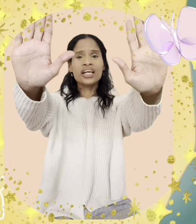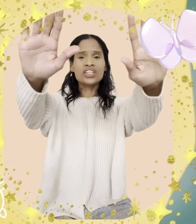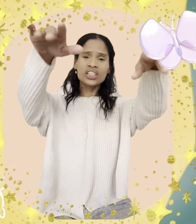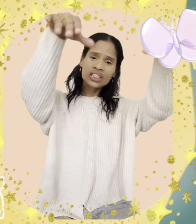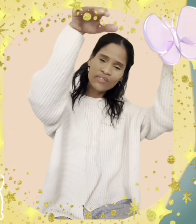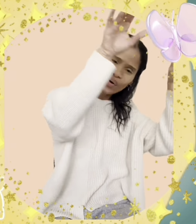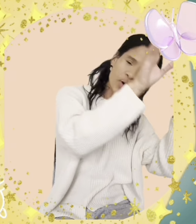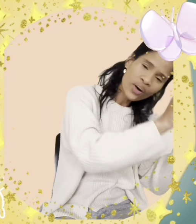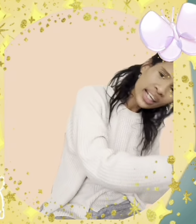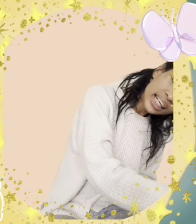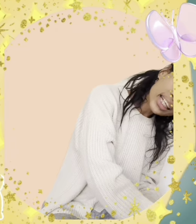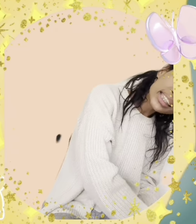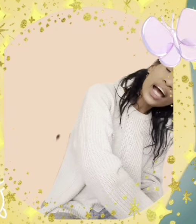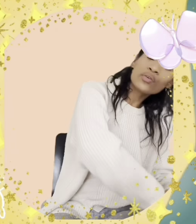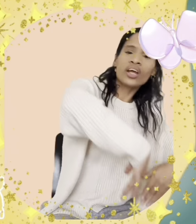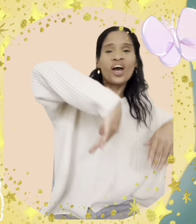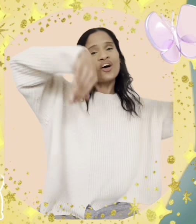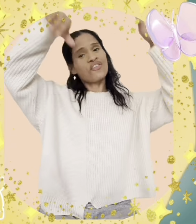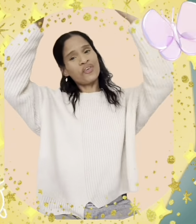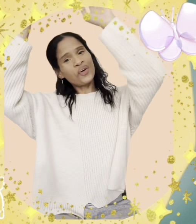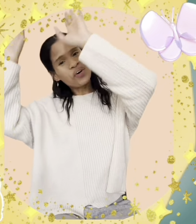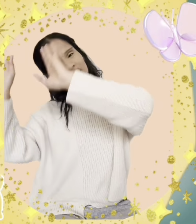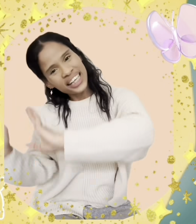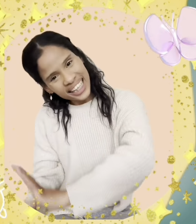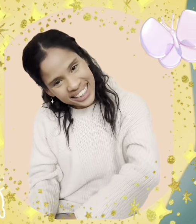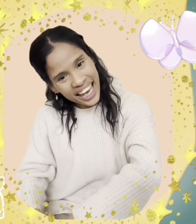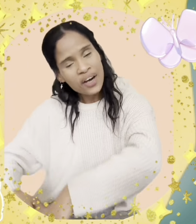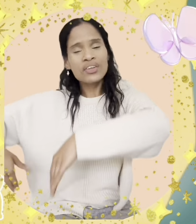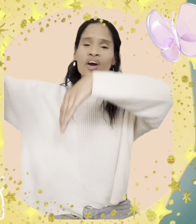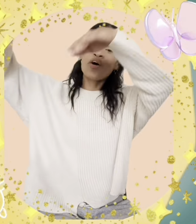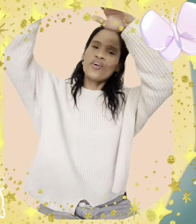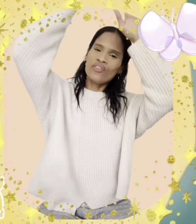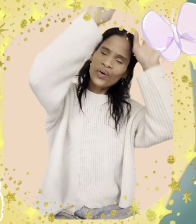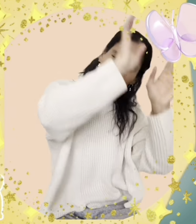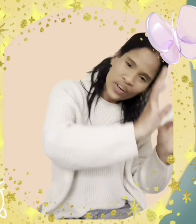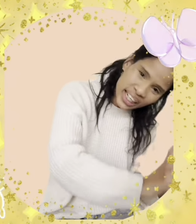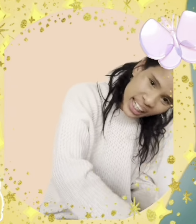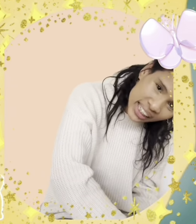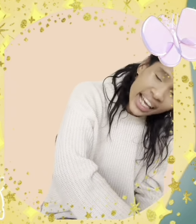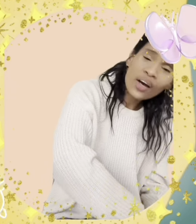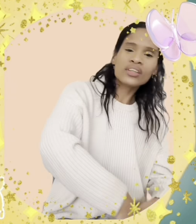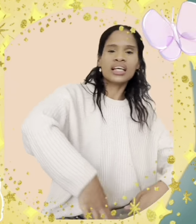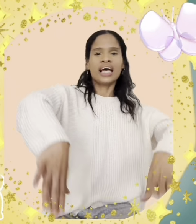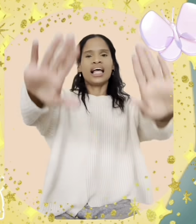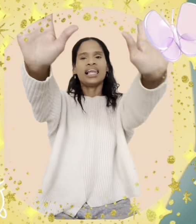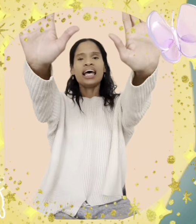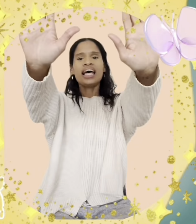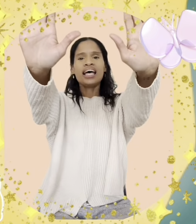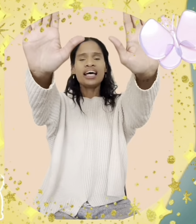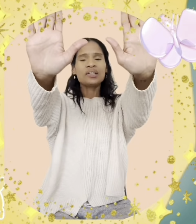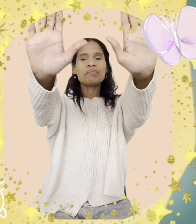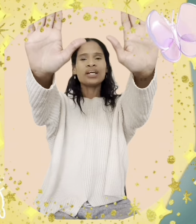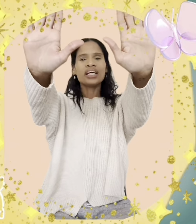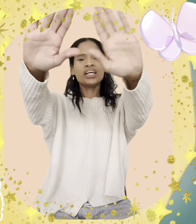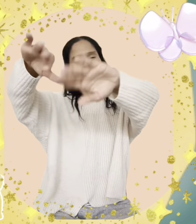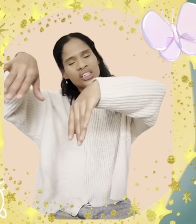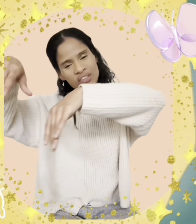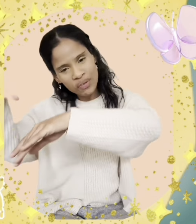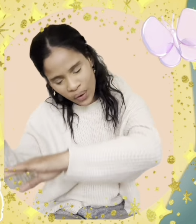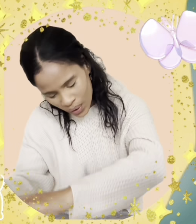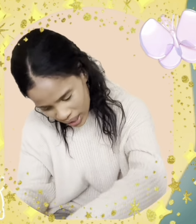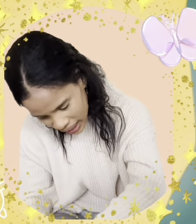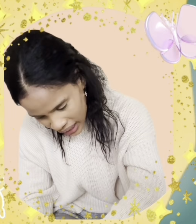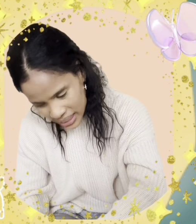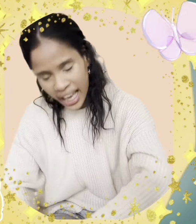London Bridge is falling down, falling down, falling down. London Bridge